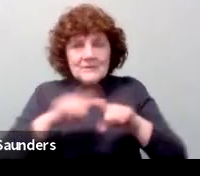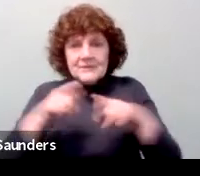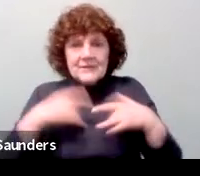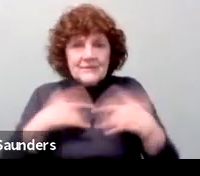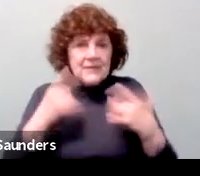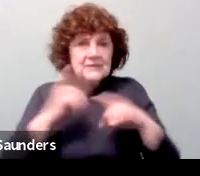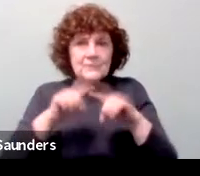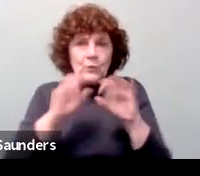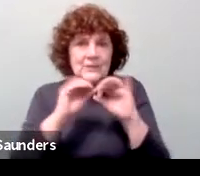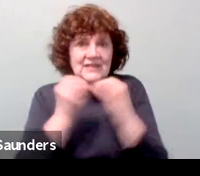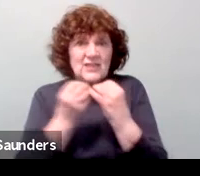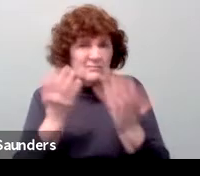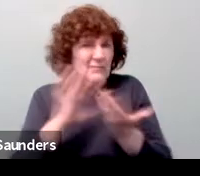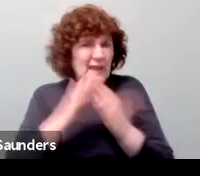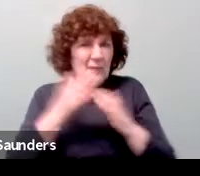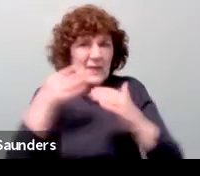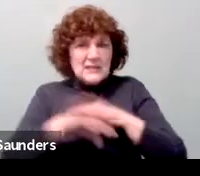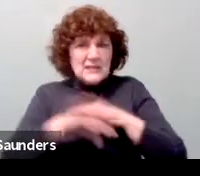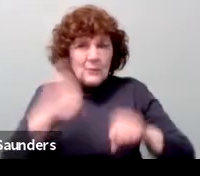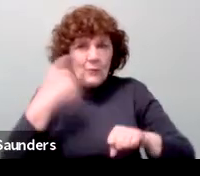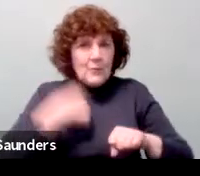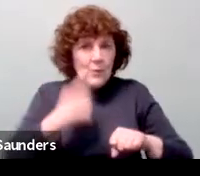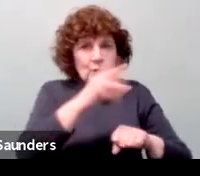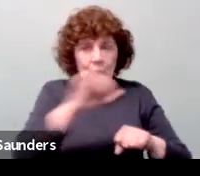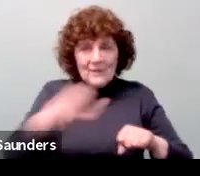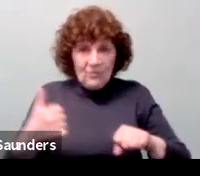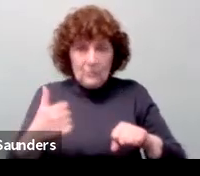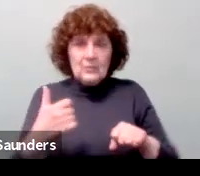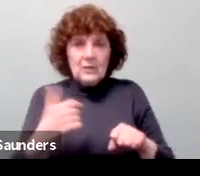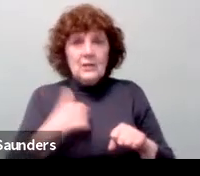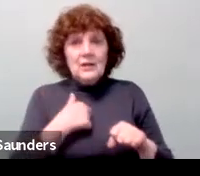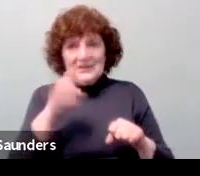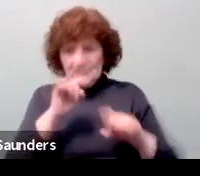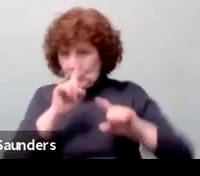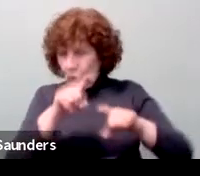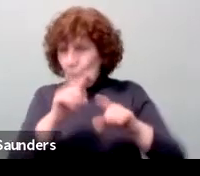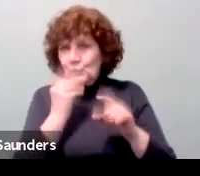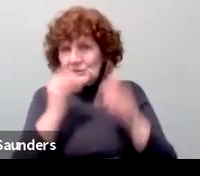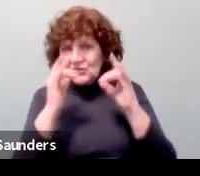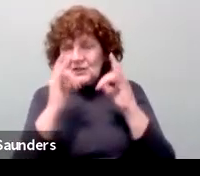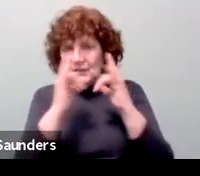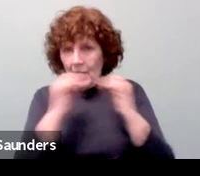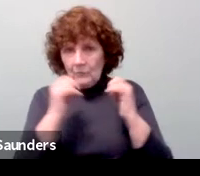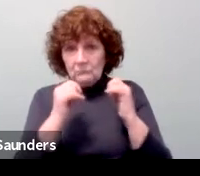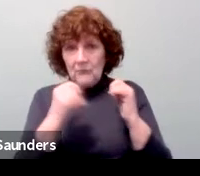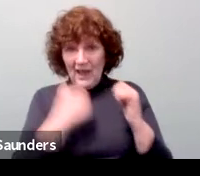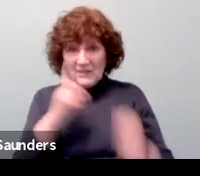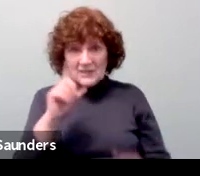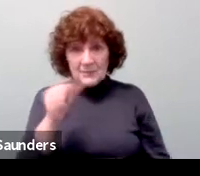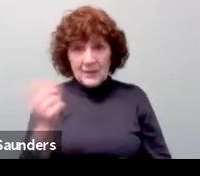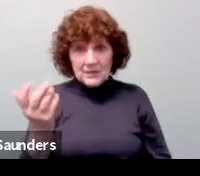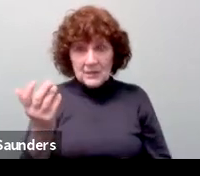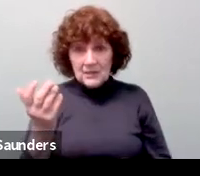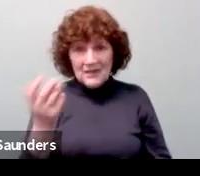the other. You know, I was attending Jewish camp as a person with a disability in the 80s, long